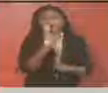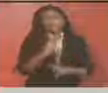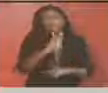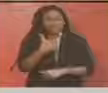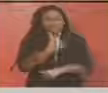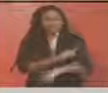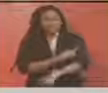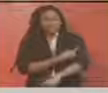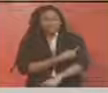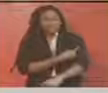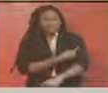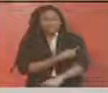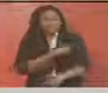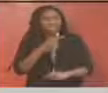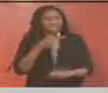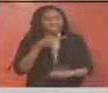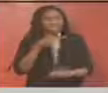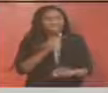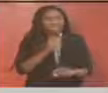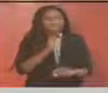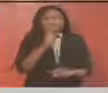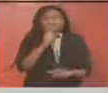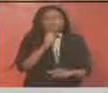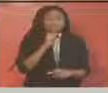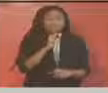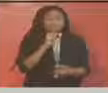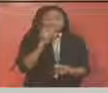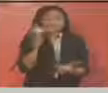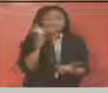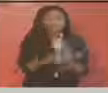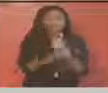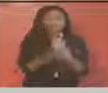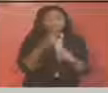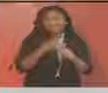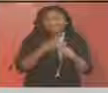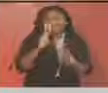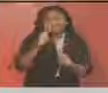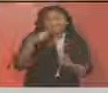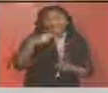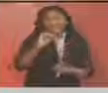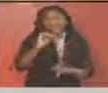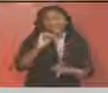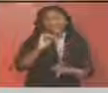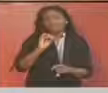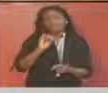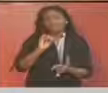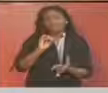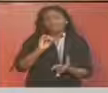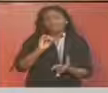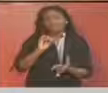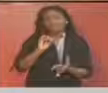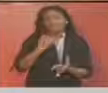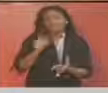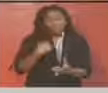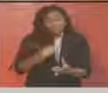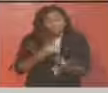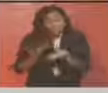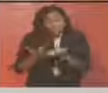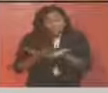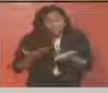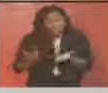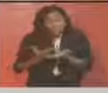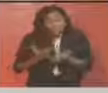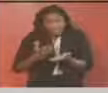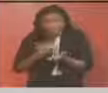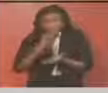non-WHO approved vaccines, and we could have absolutely no problem with that. So we are not comparing like with like,